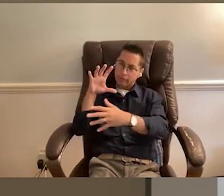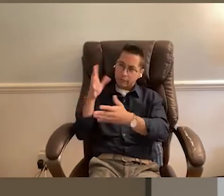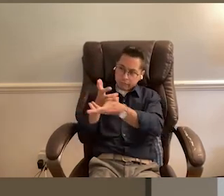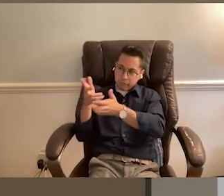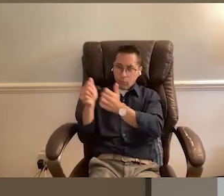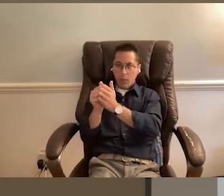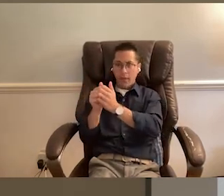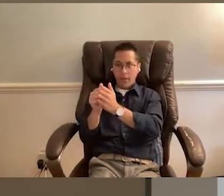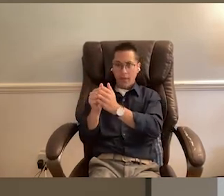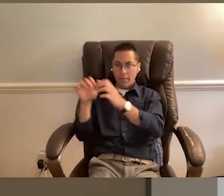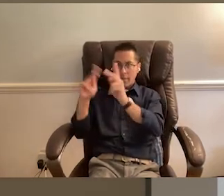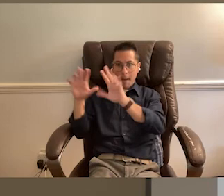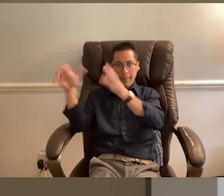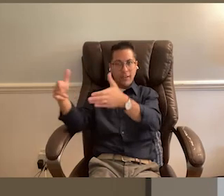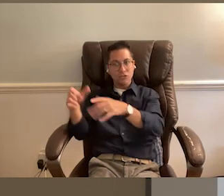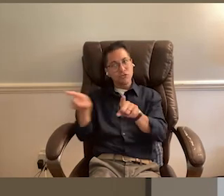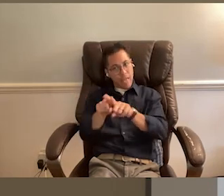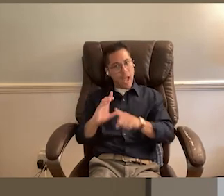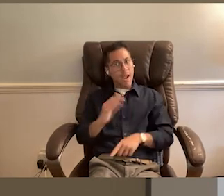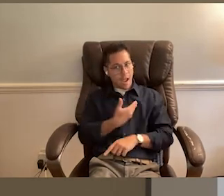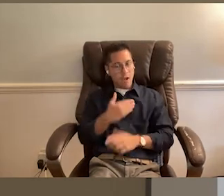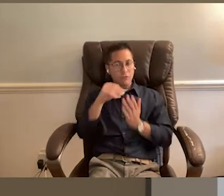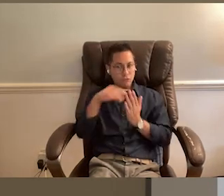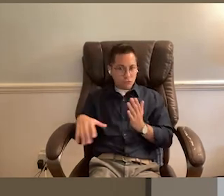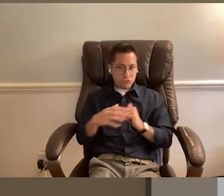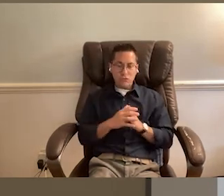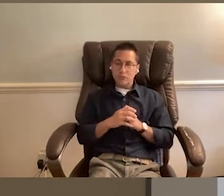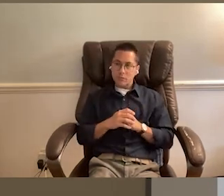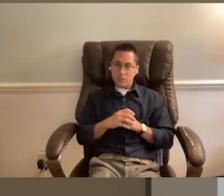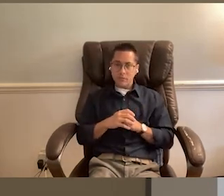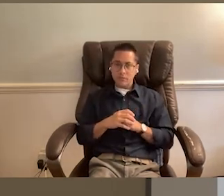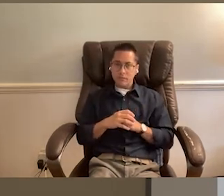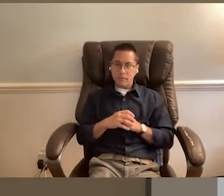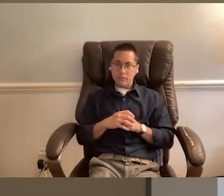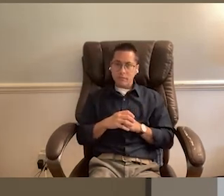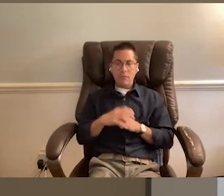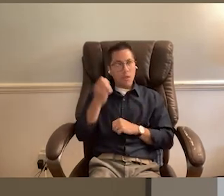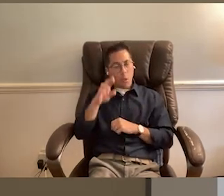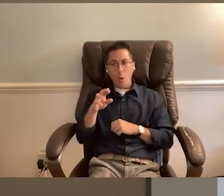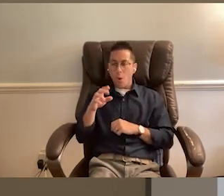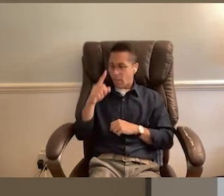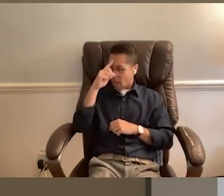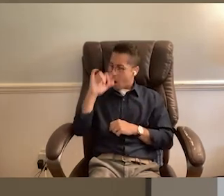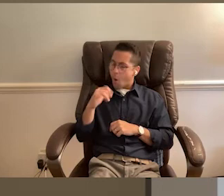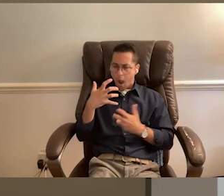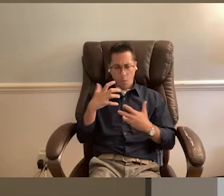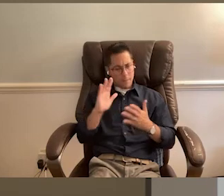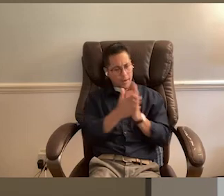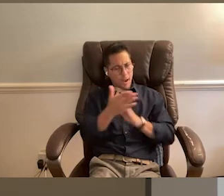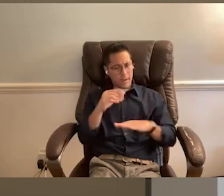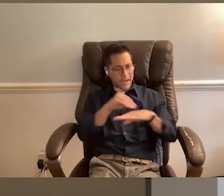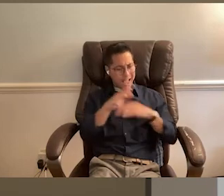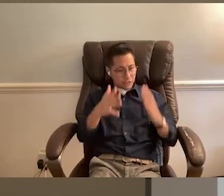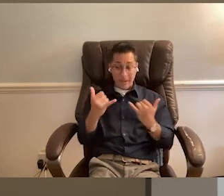people. A lot of this is through AmeriCorps, because I also supervise all the AmeriCorps. They sought out work for volunteer experiences with the ARC or with other organizations